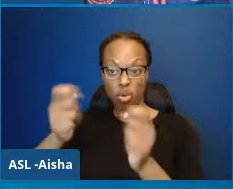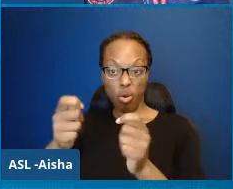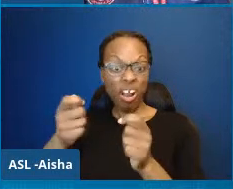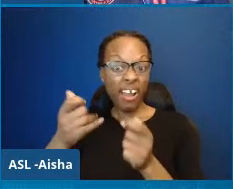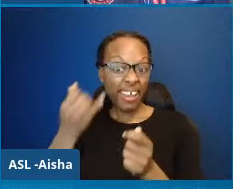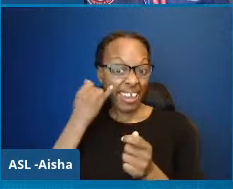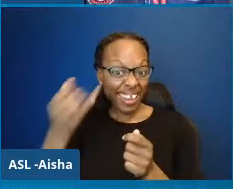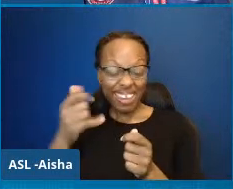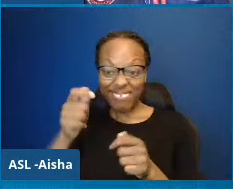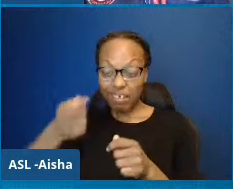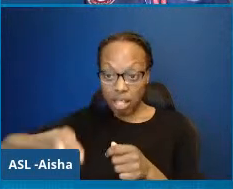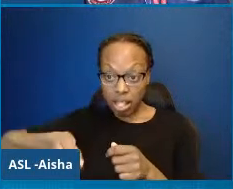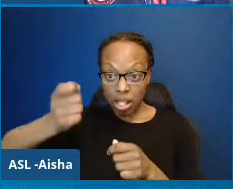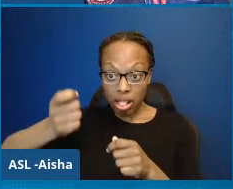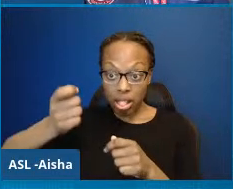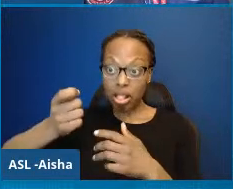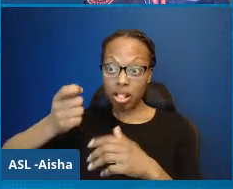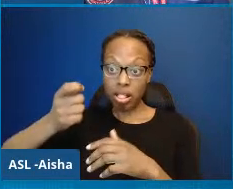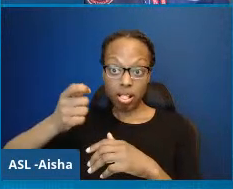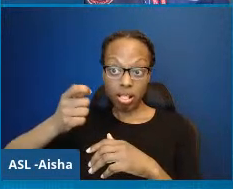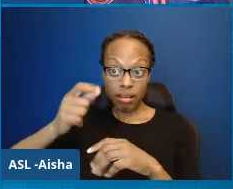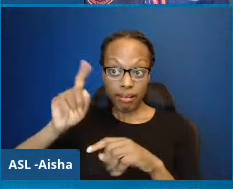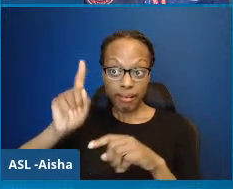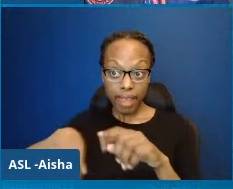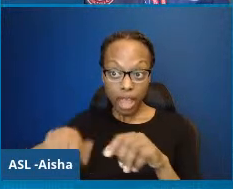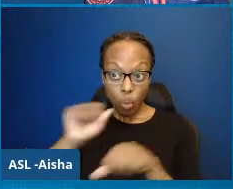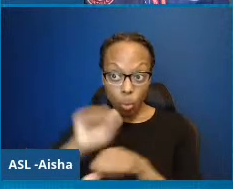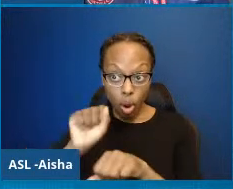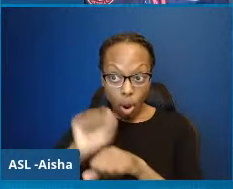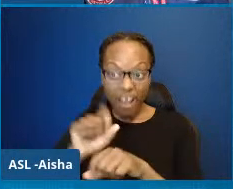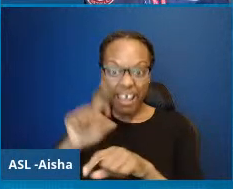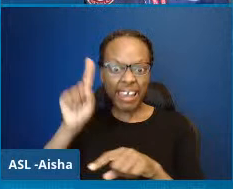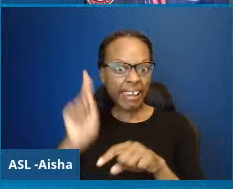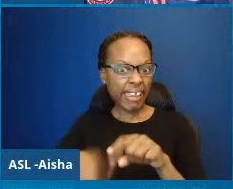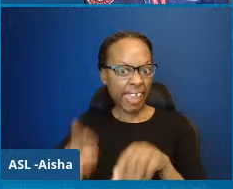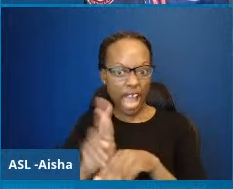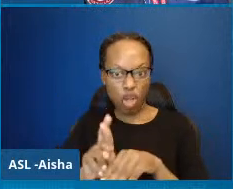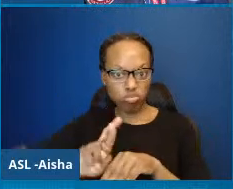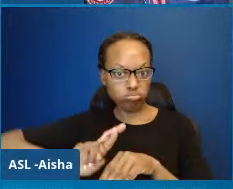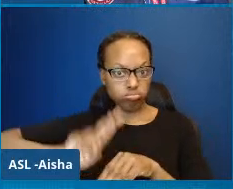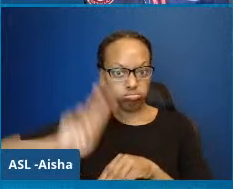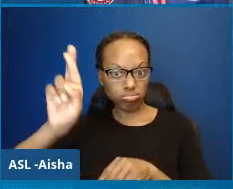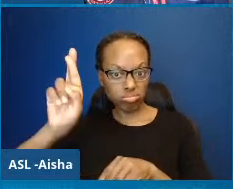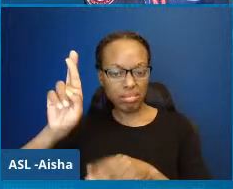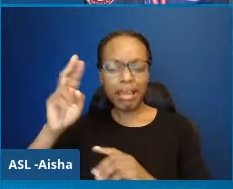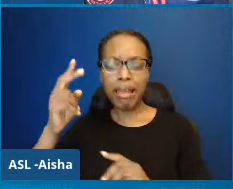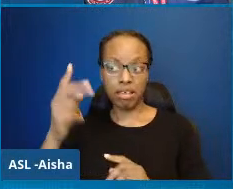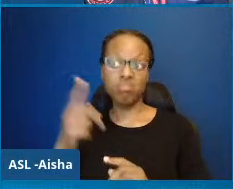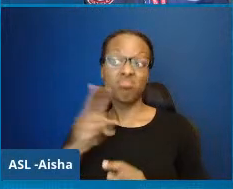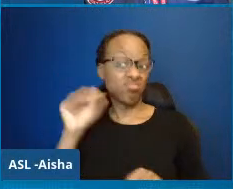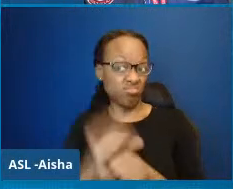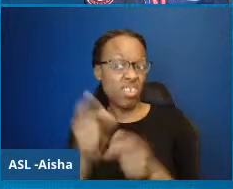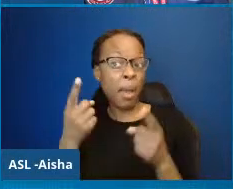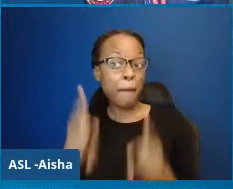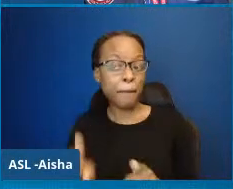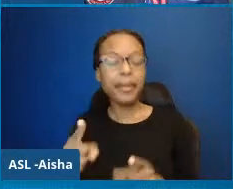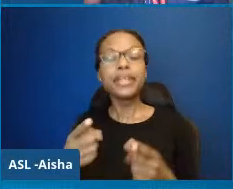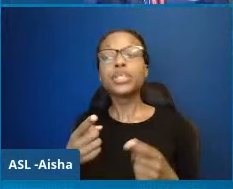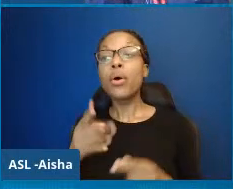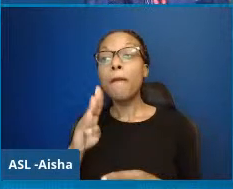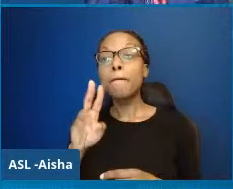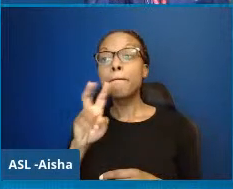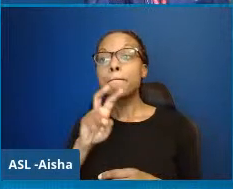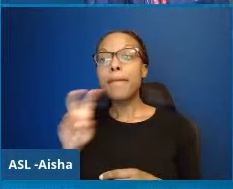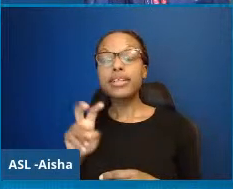ignite the engine. You cannot leave the moon. So this actually happened. So I think it was Buzz Aldrin was looking around,